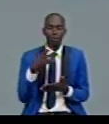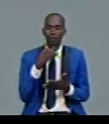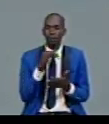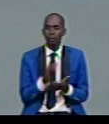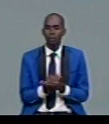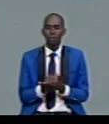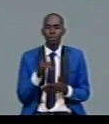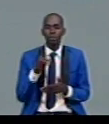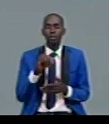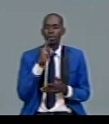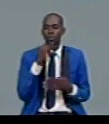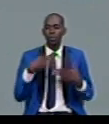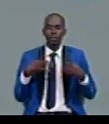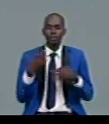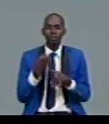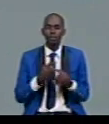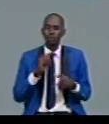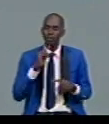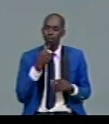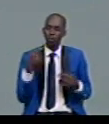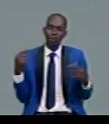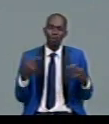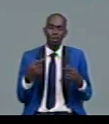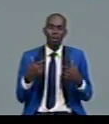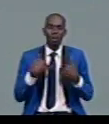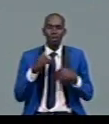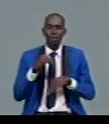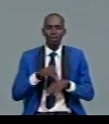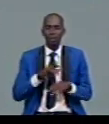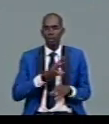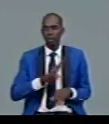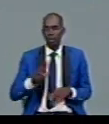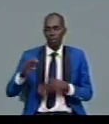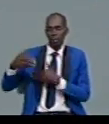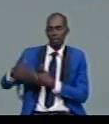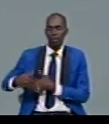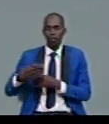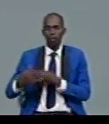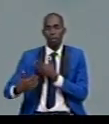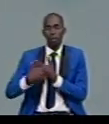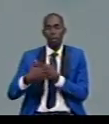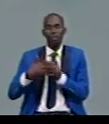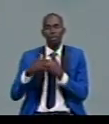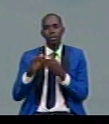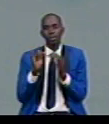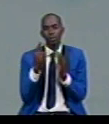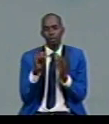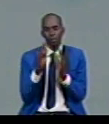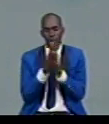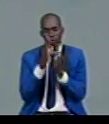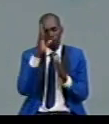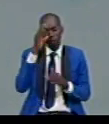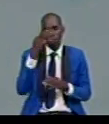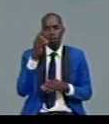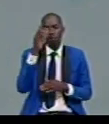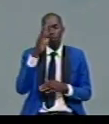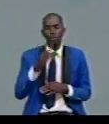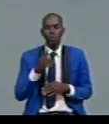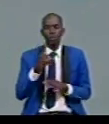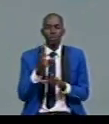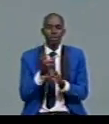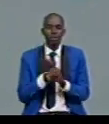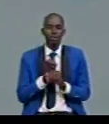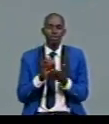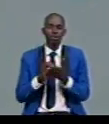severe pain I was having at the right side of my back. But after the prayer of the man of God, I received my healing. Praise